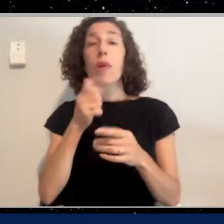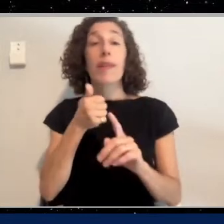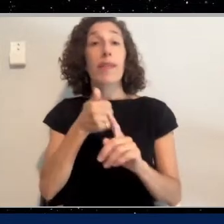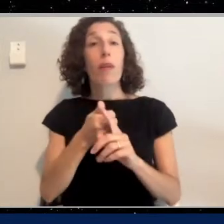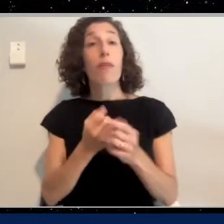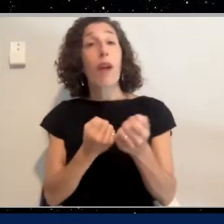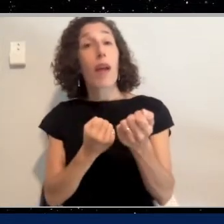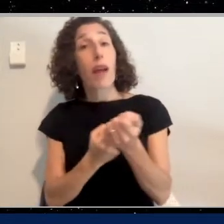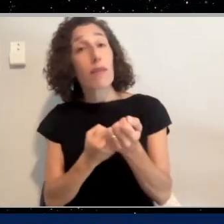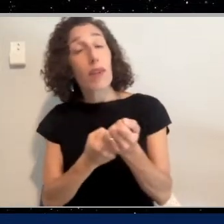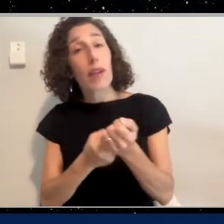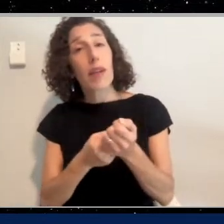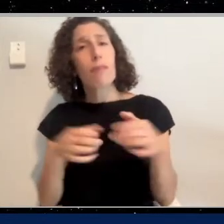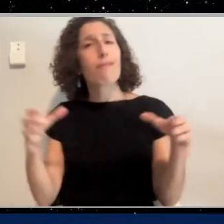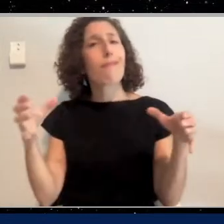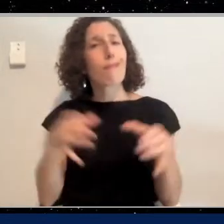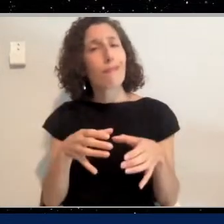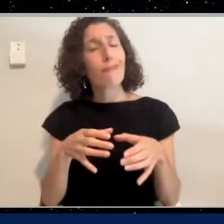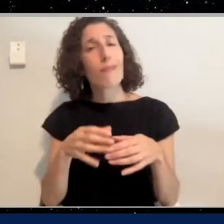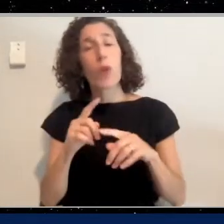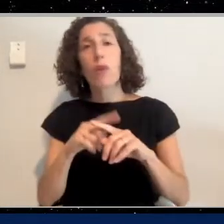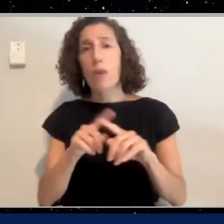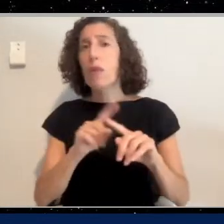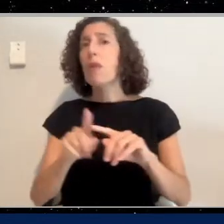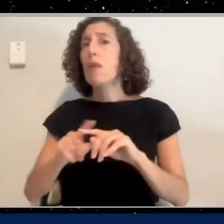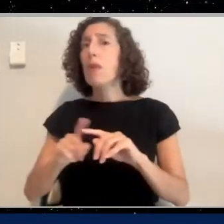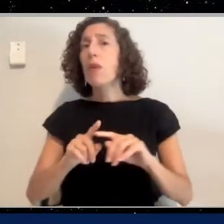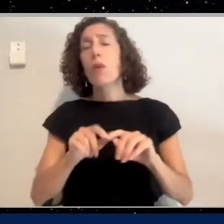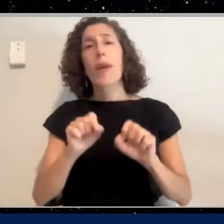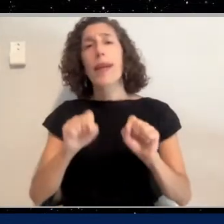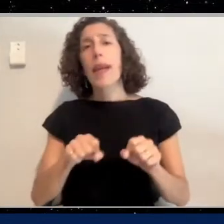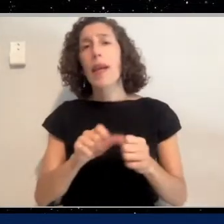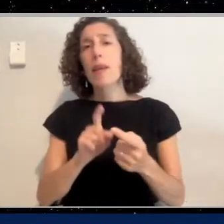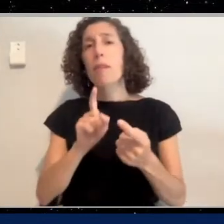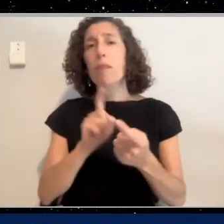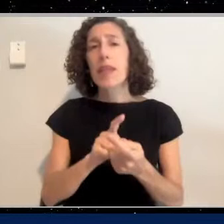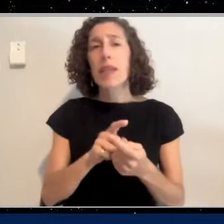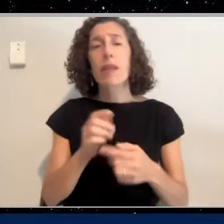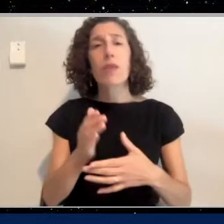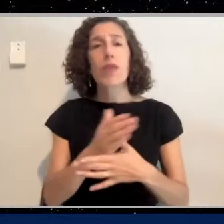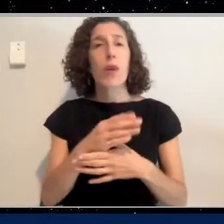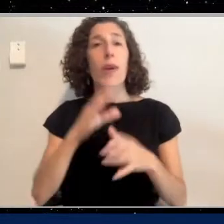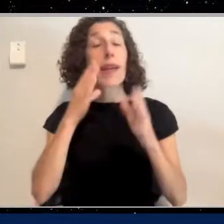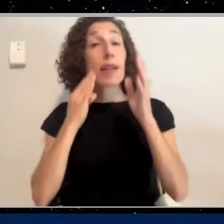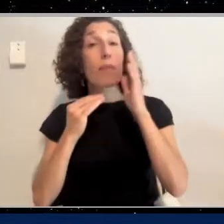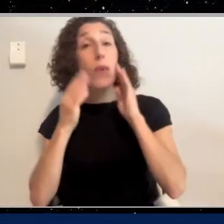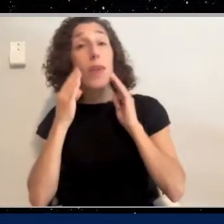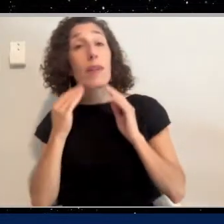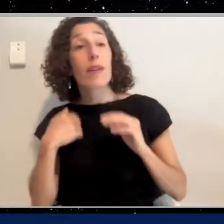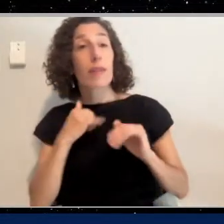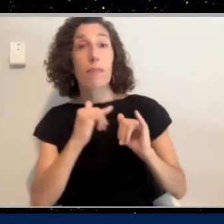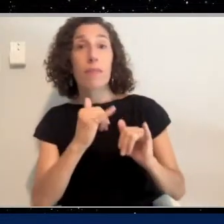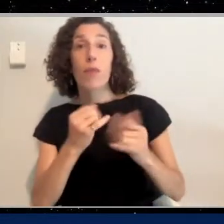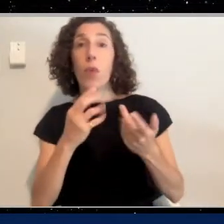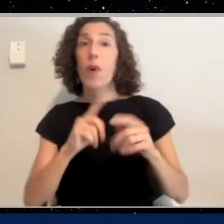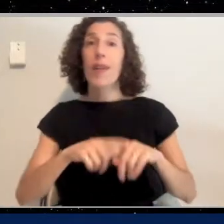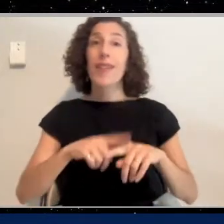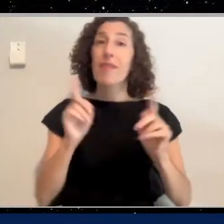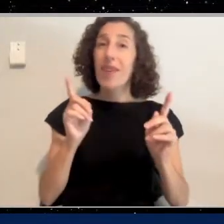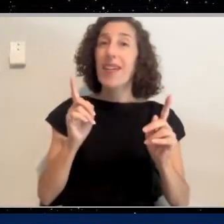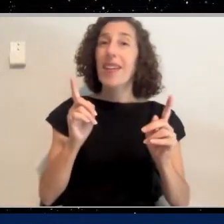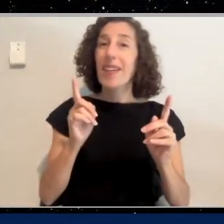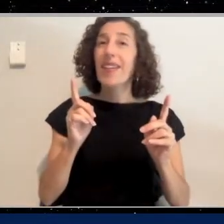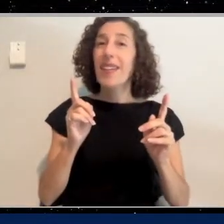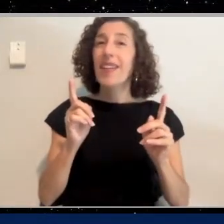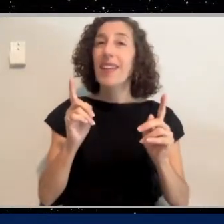there, connect with people that might have similar experiences or completely different experiences in order to become